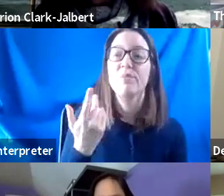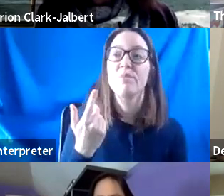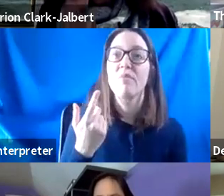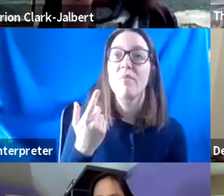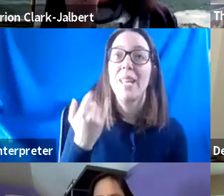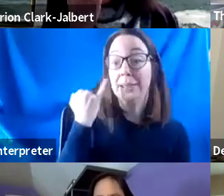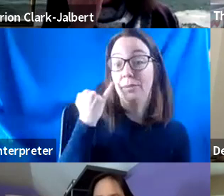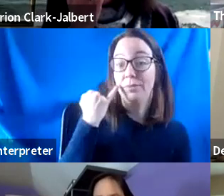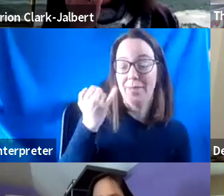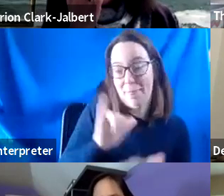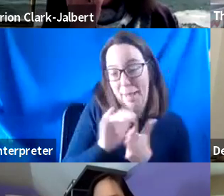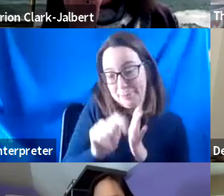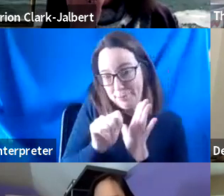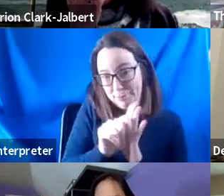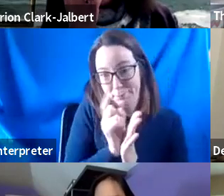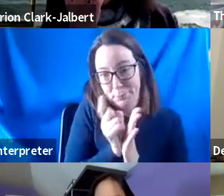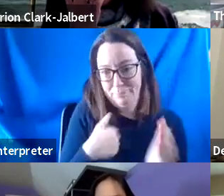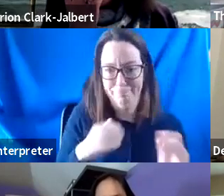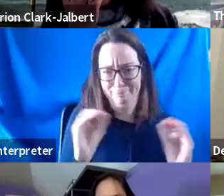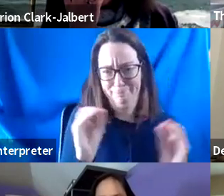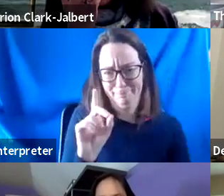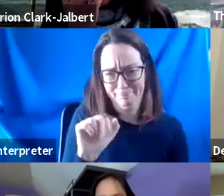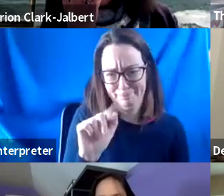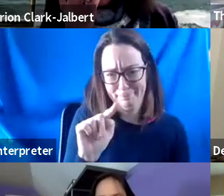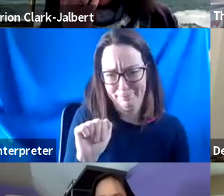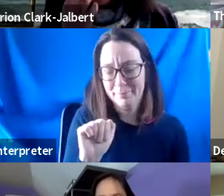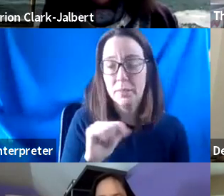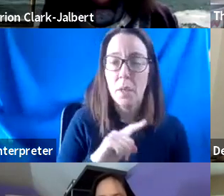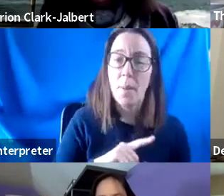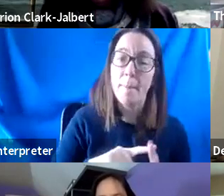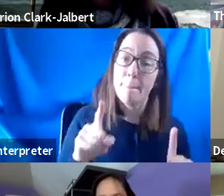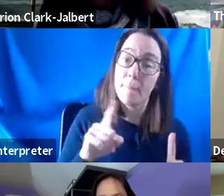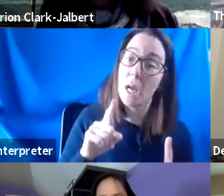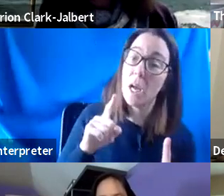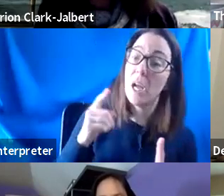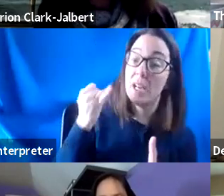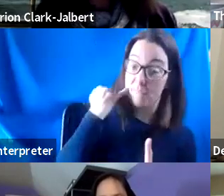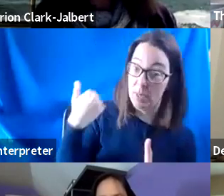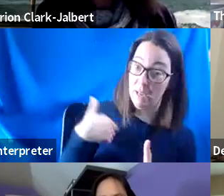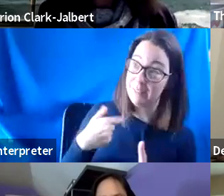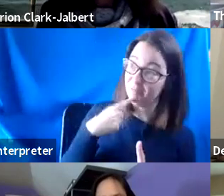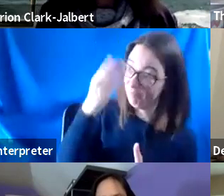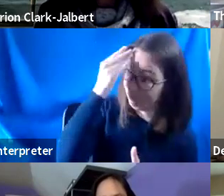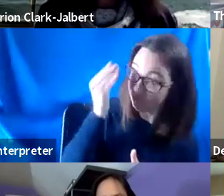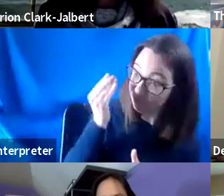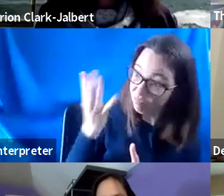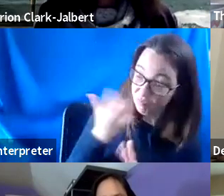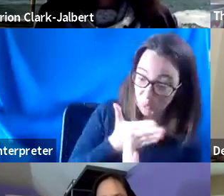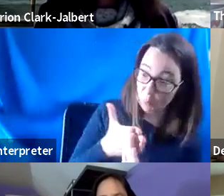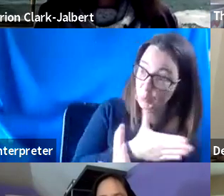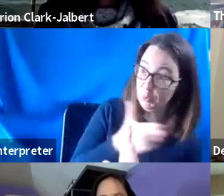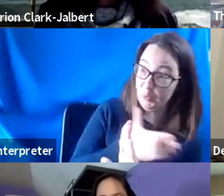have in the car, but I could have looked it up afterwards, this is the number of people that prior to the coronavirus were using the